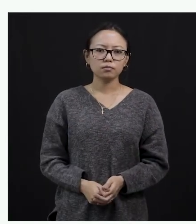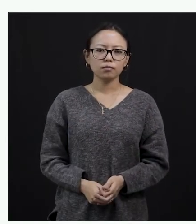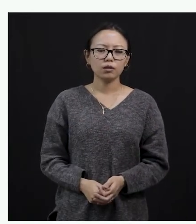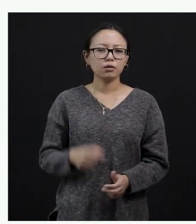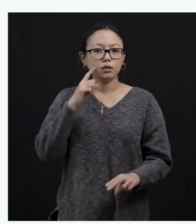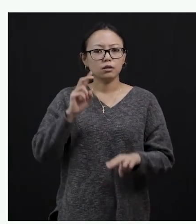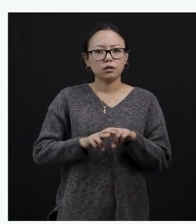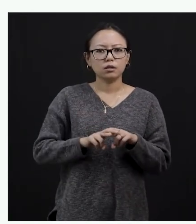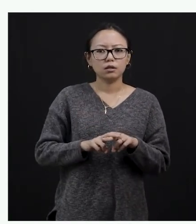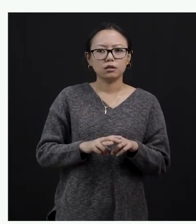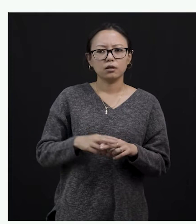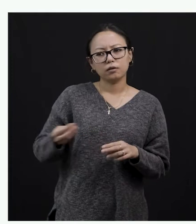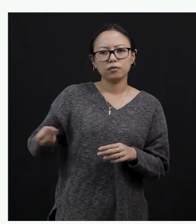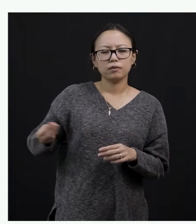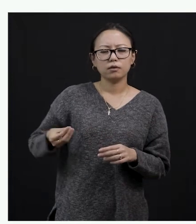Okay.